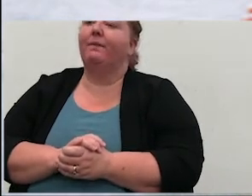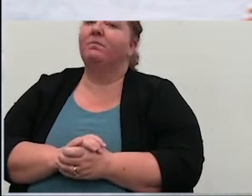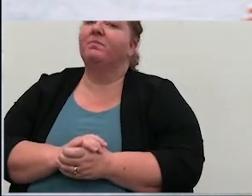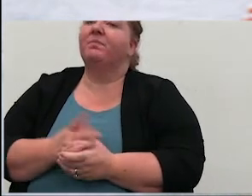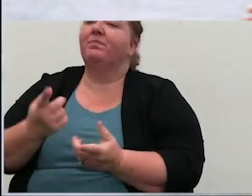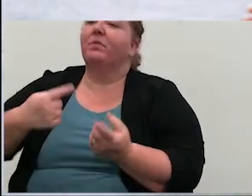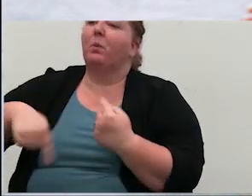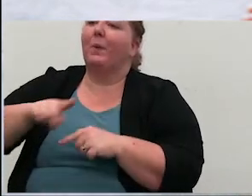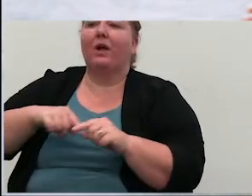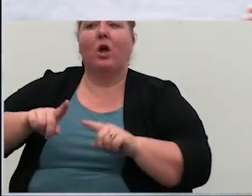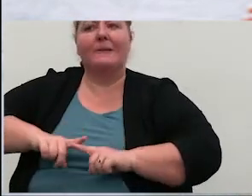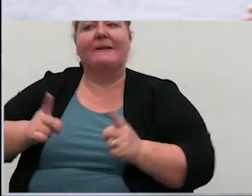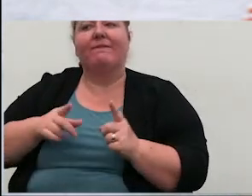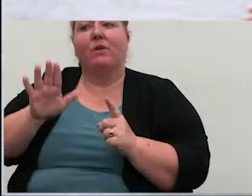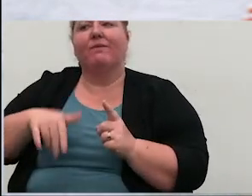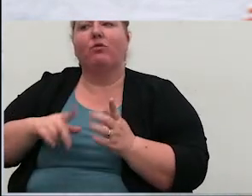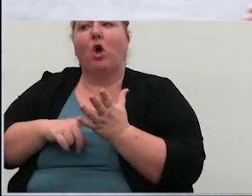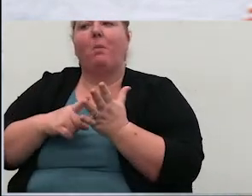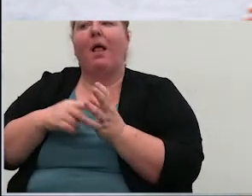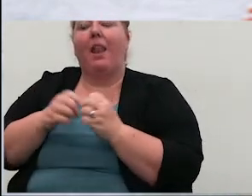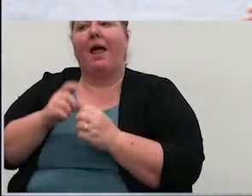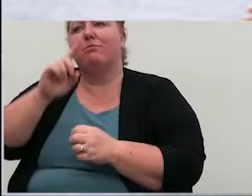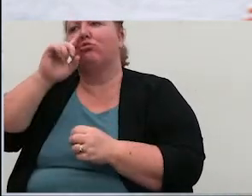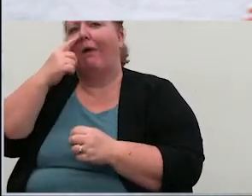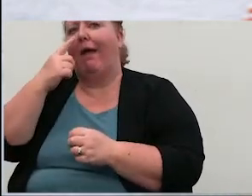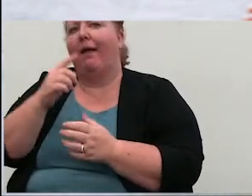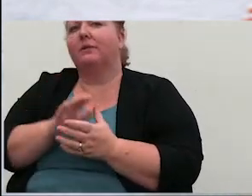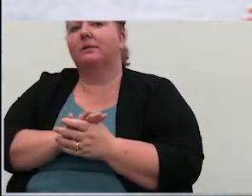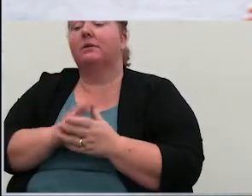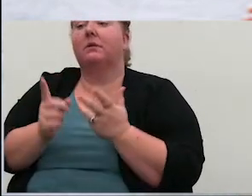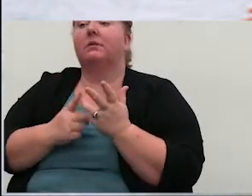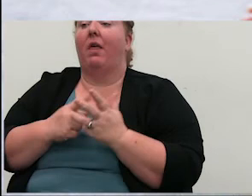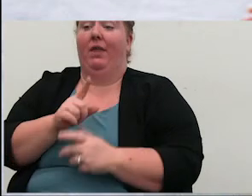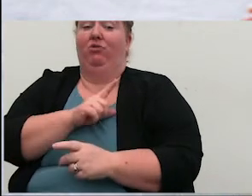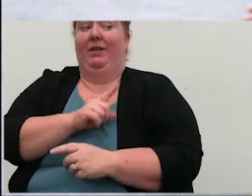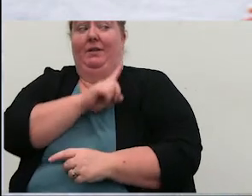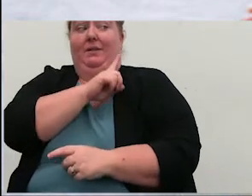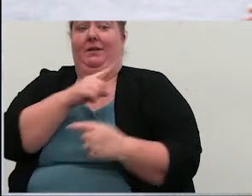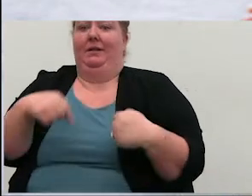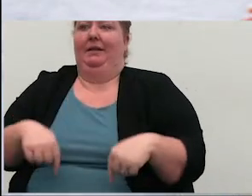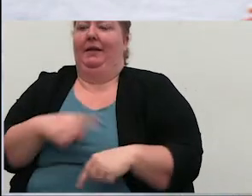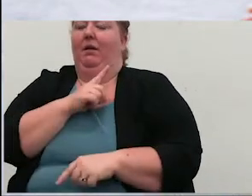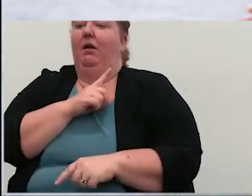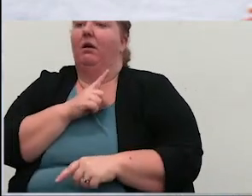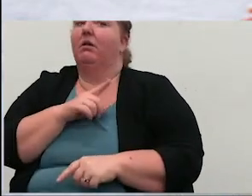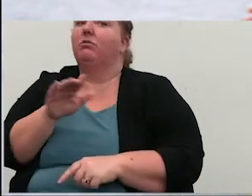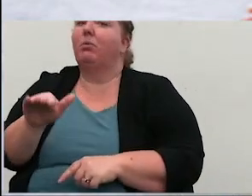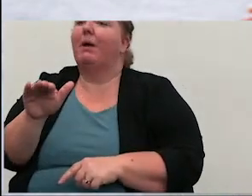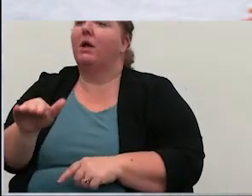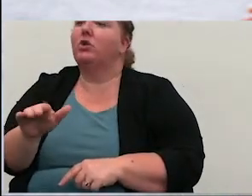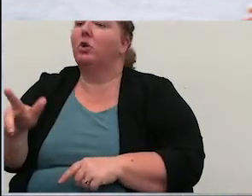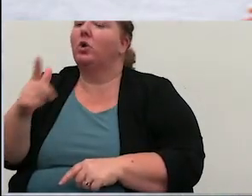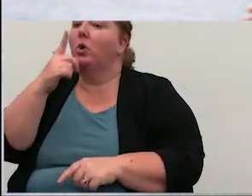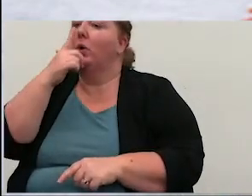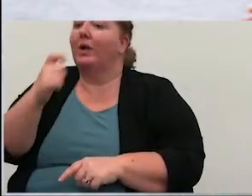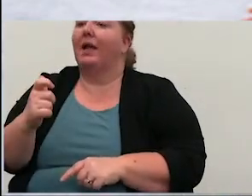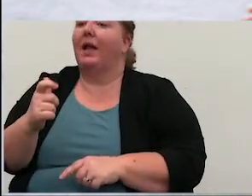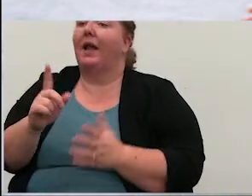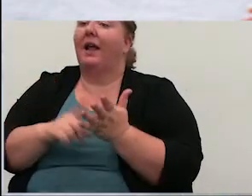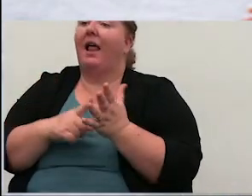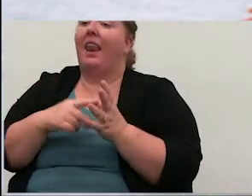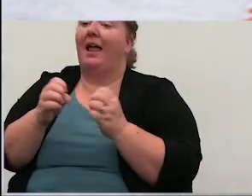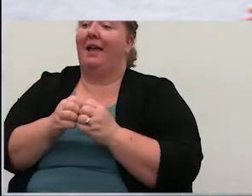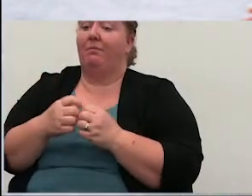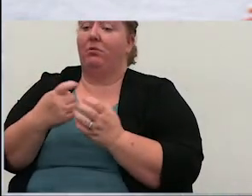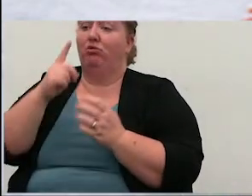different from lab rats. And this, the other reason I have him here is to remind us that you can put a lab rat